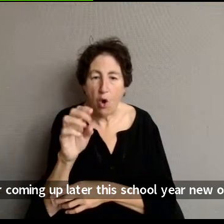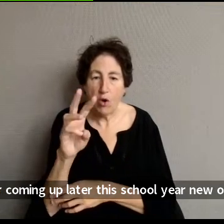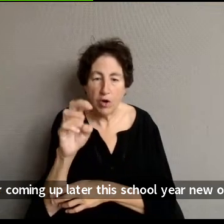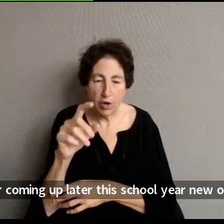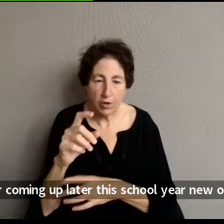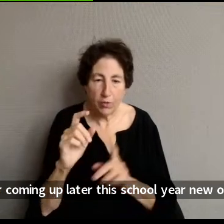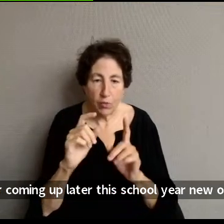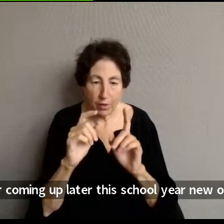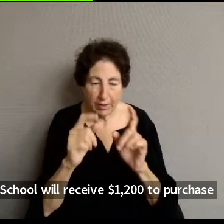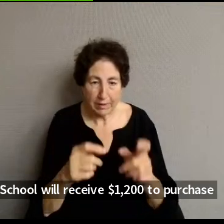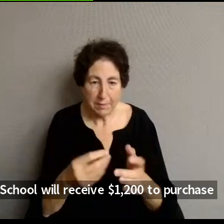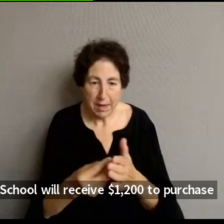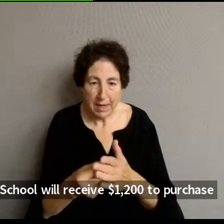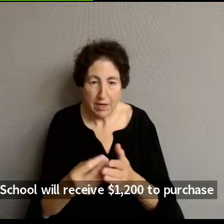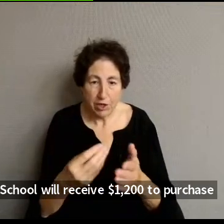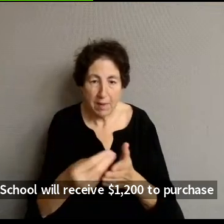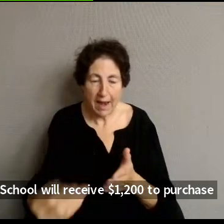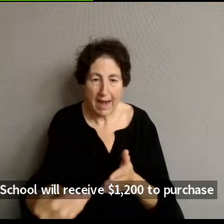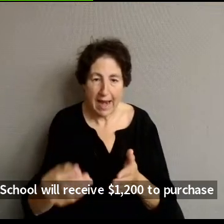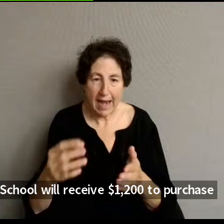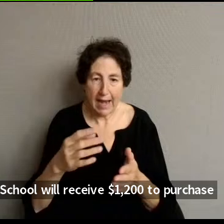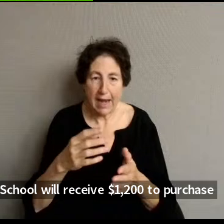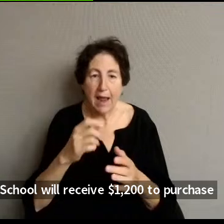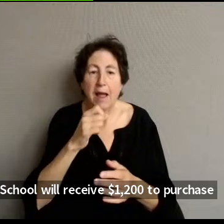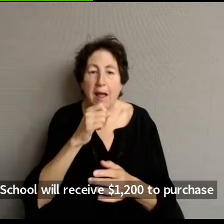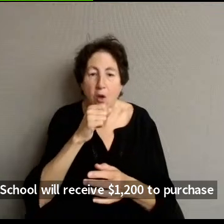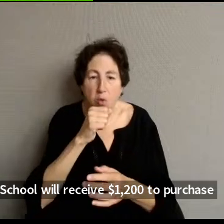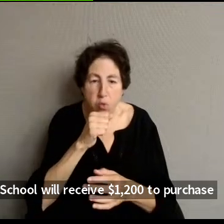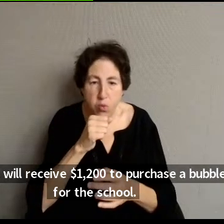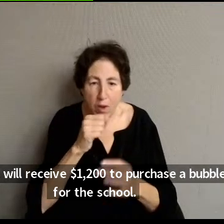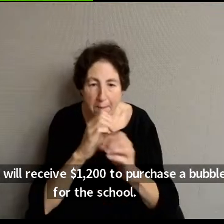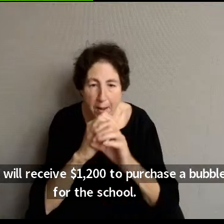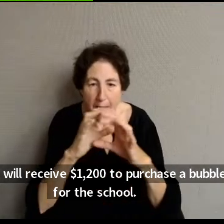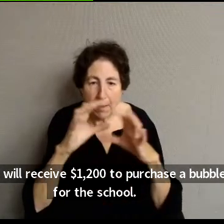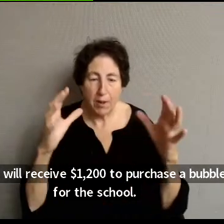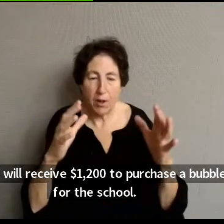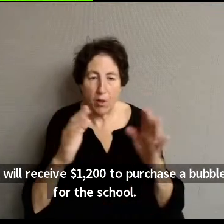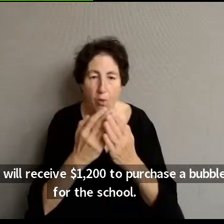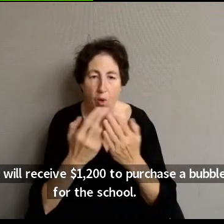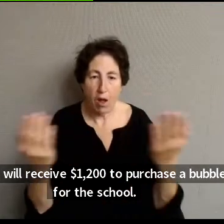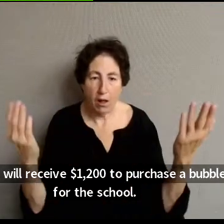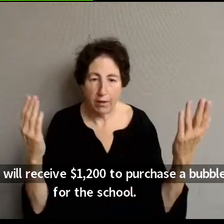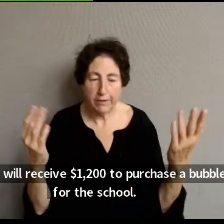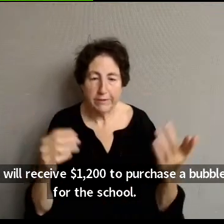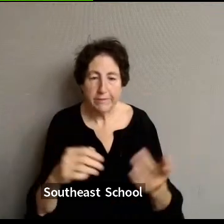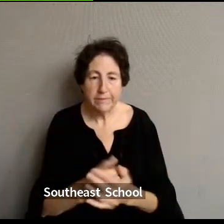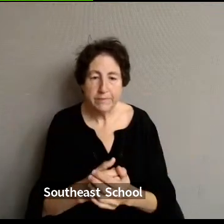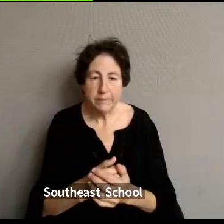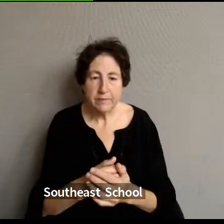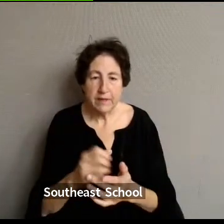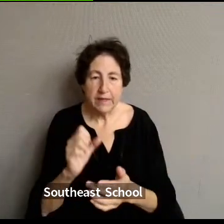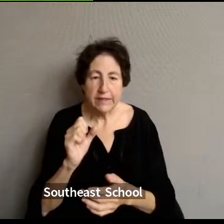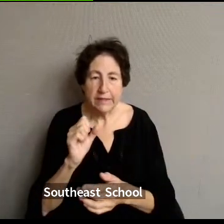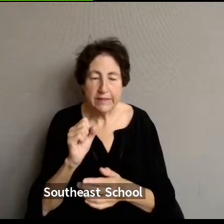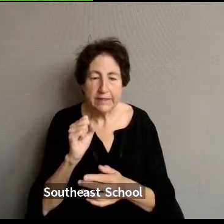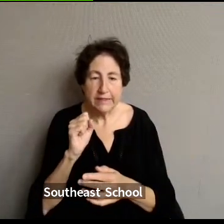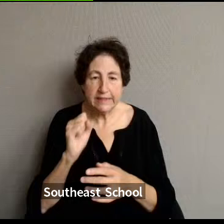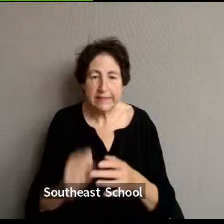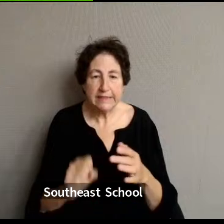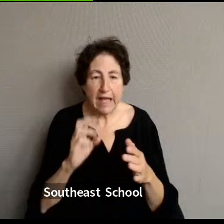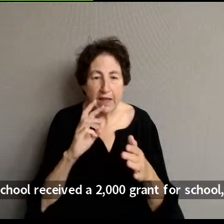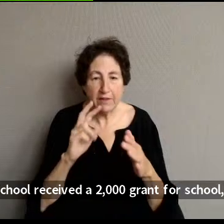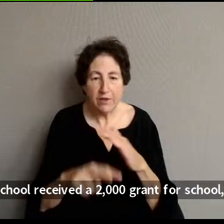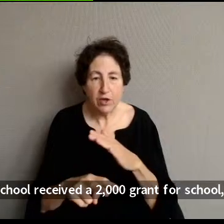purchase a bubble wall for the school. Southview School received a $2,000 grant for school-wide t-shirts and funds for